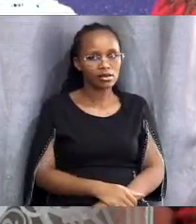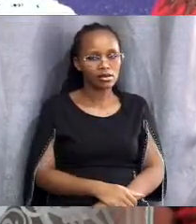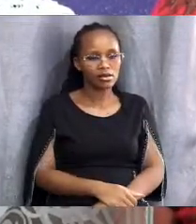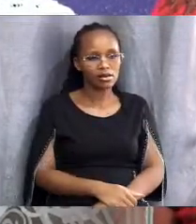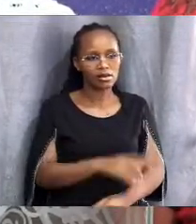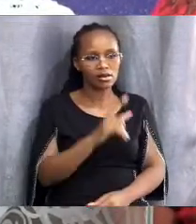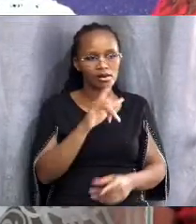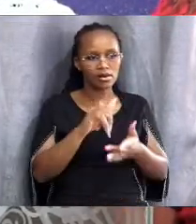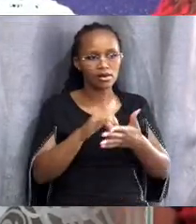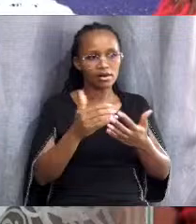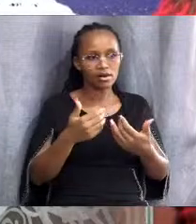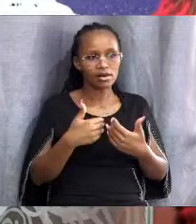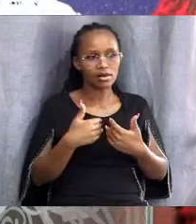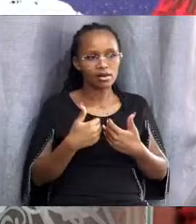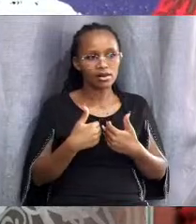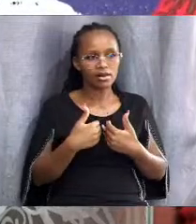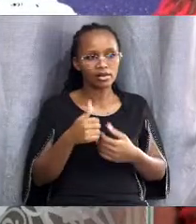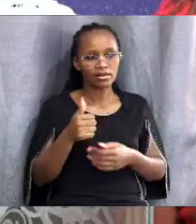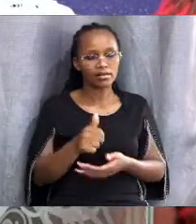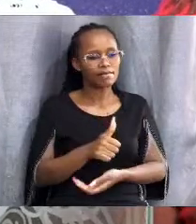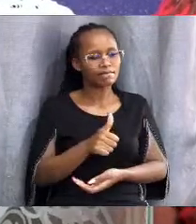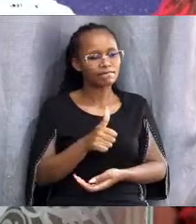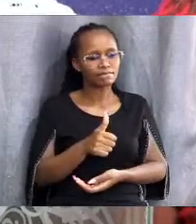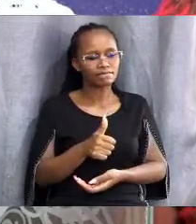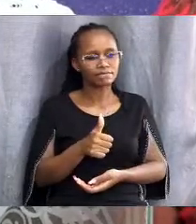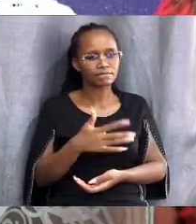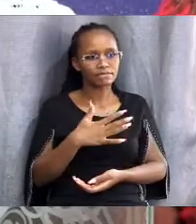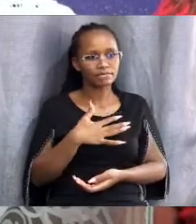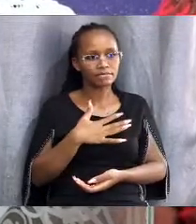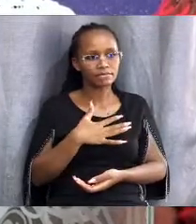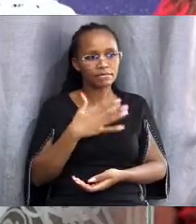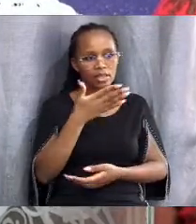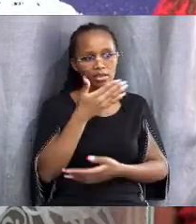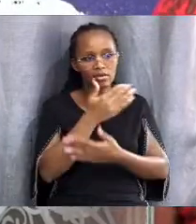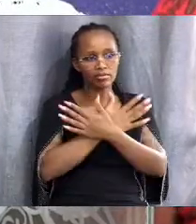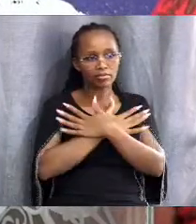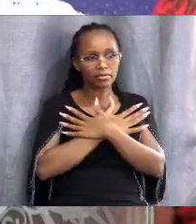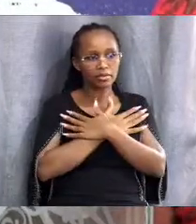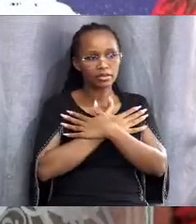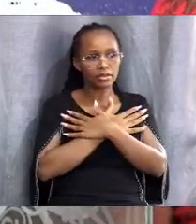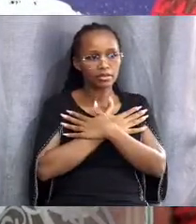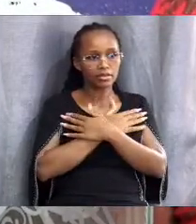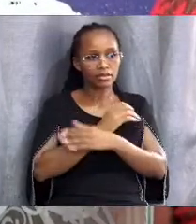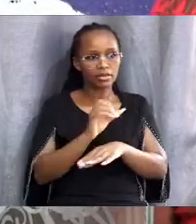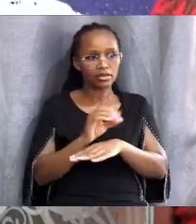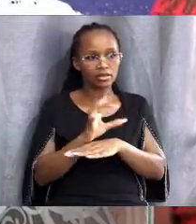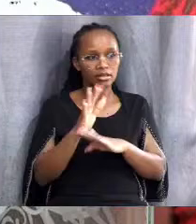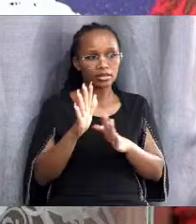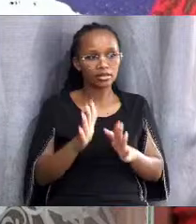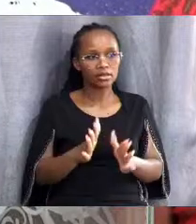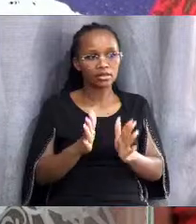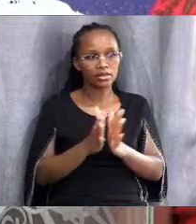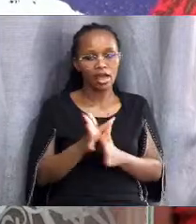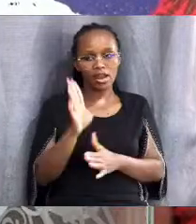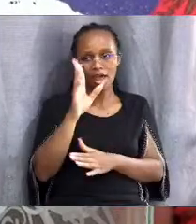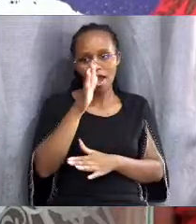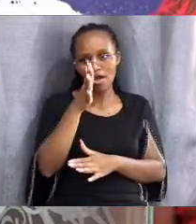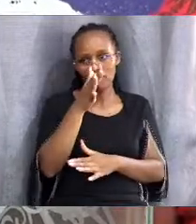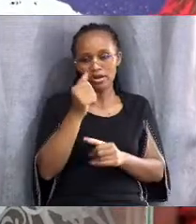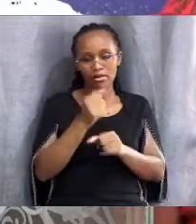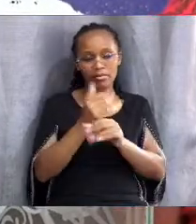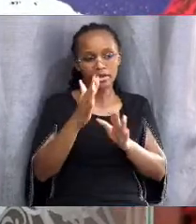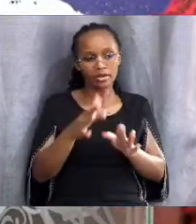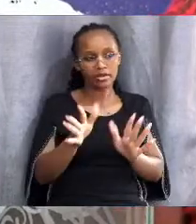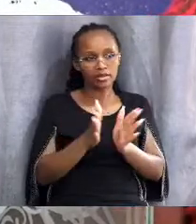have left can never be filled by anything, for you are my best friend, crewmate, advisor, joker, cameraman, and